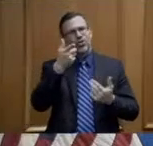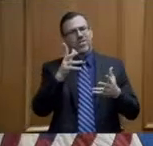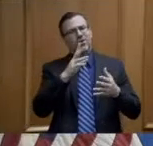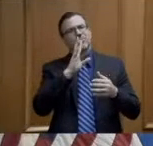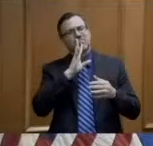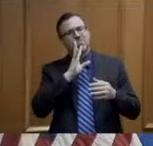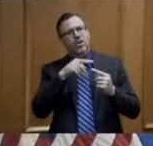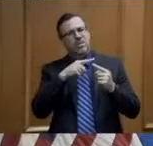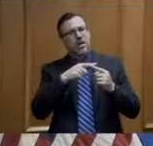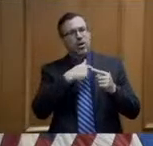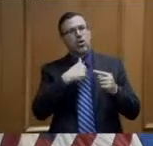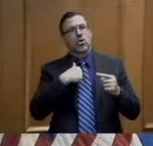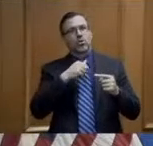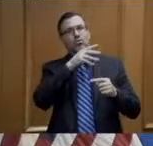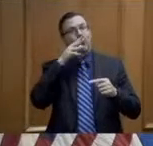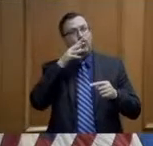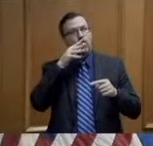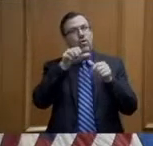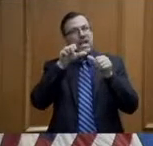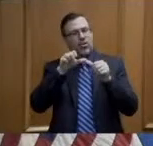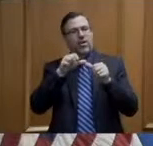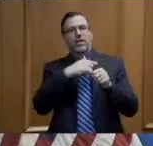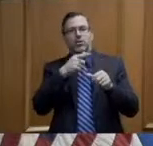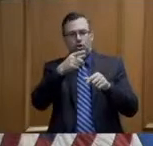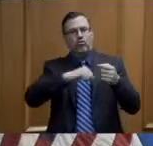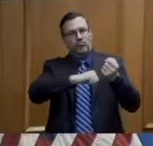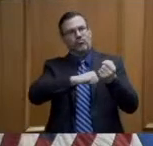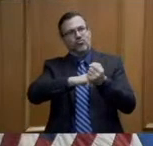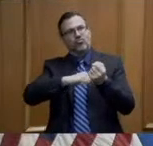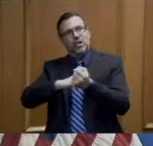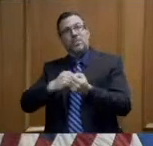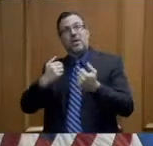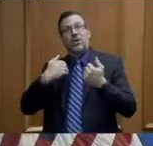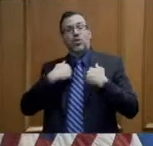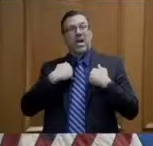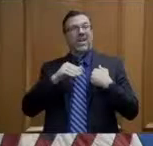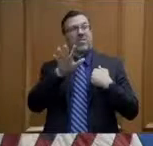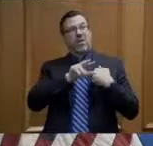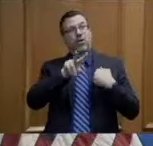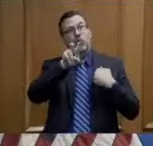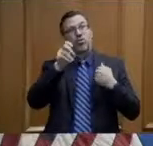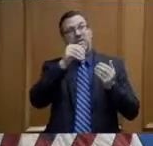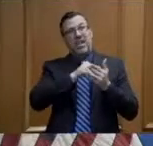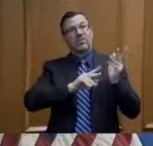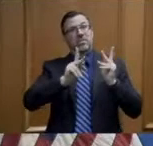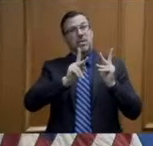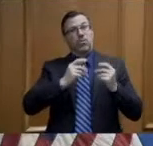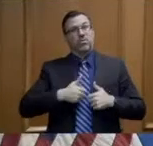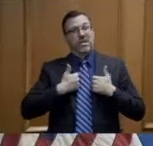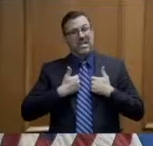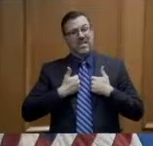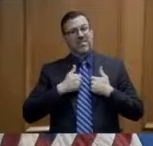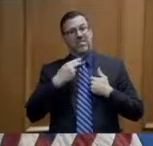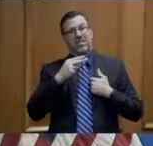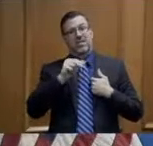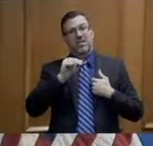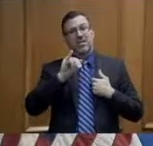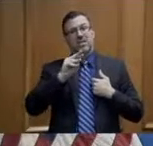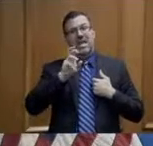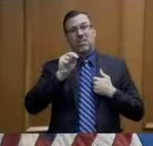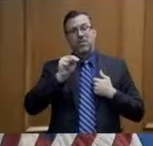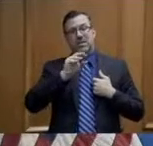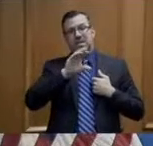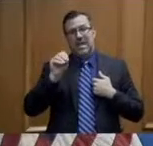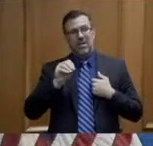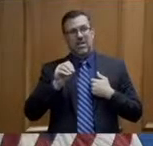rural areas, but you got a couple of 100,000 people in that area. Yeah, let me Hamilton just. County. Is there any sort